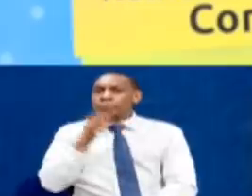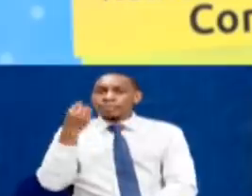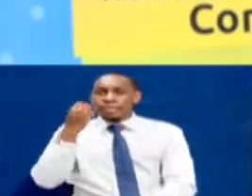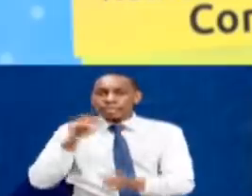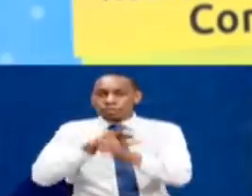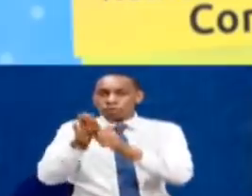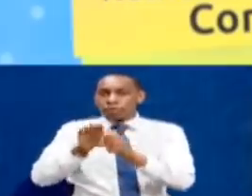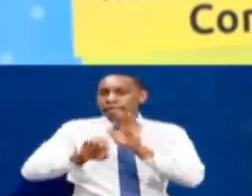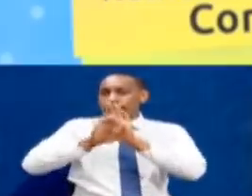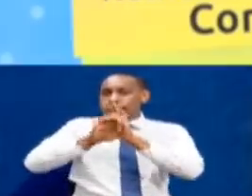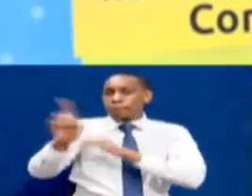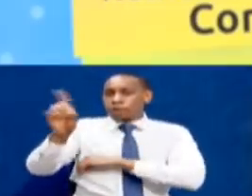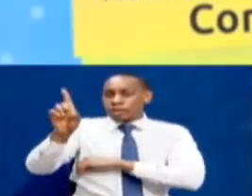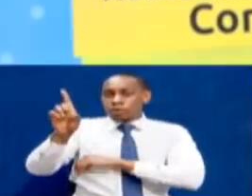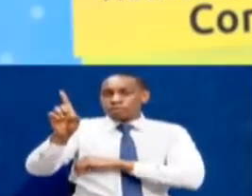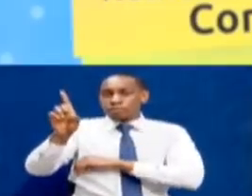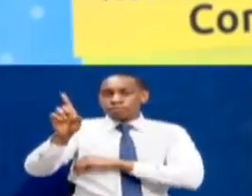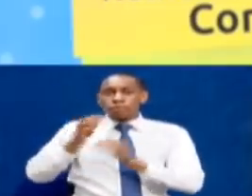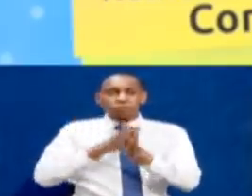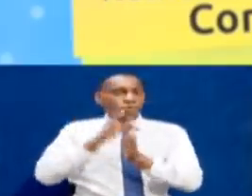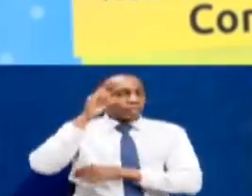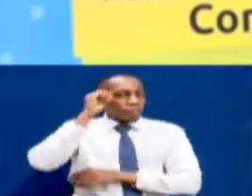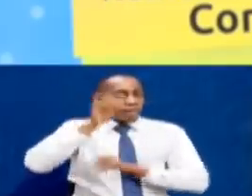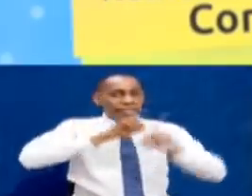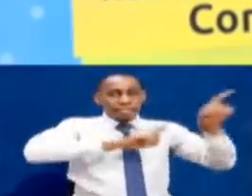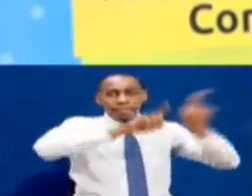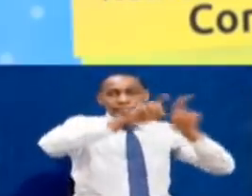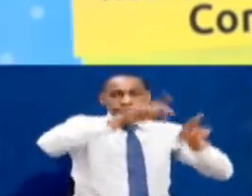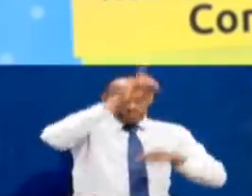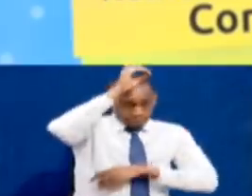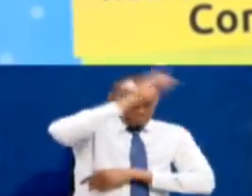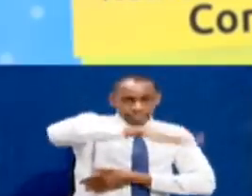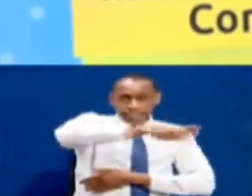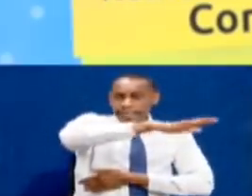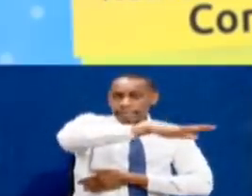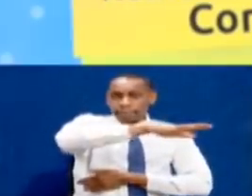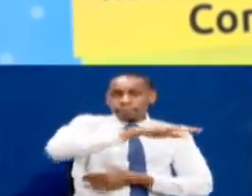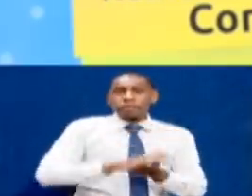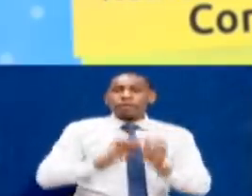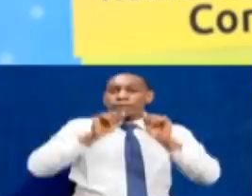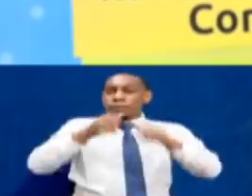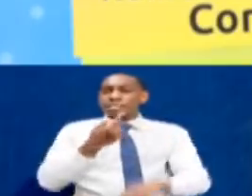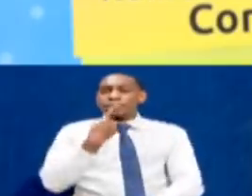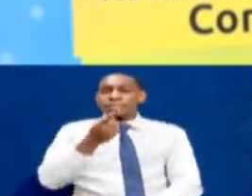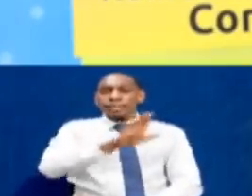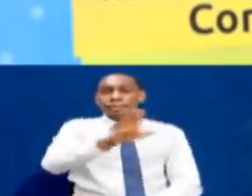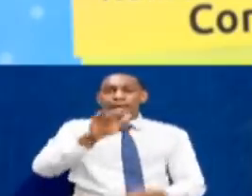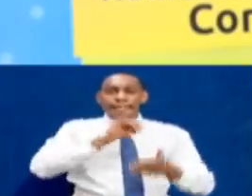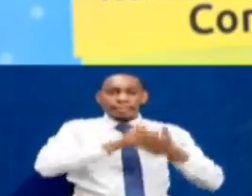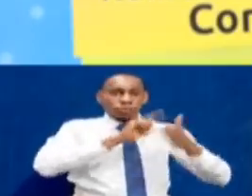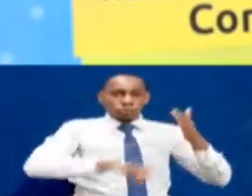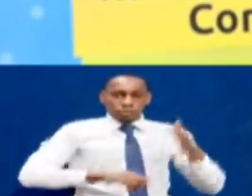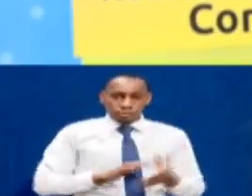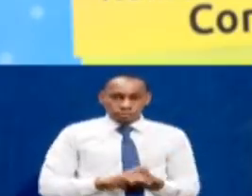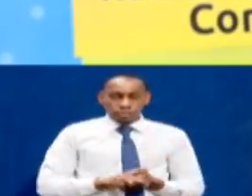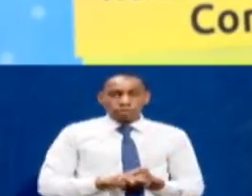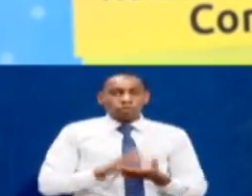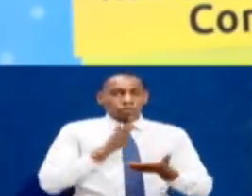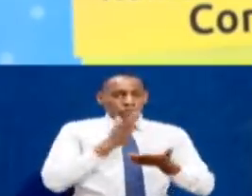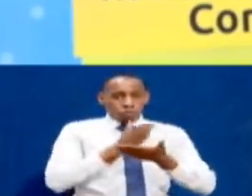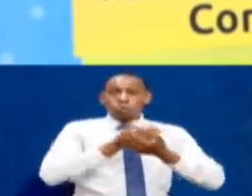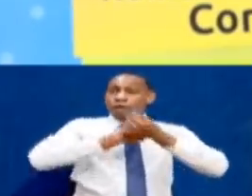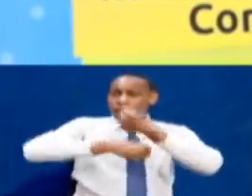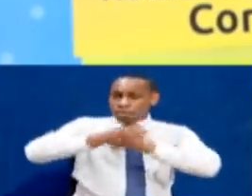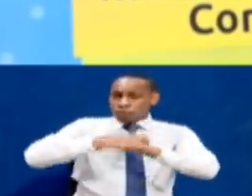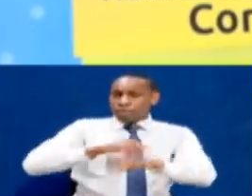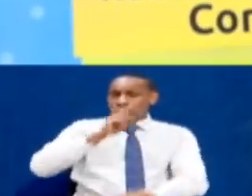disease, such as Nairobi and Mombasa, traveling up country. And I can tell you that they have taken it